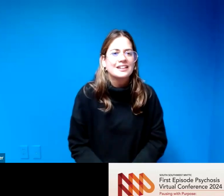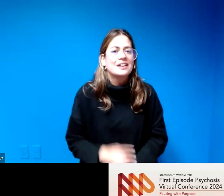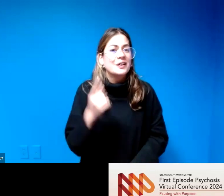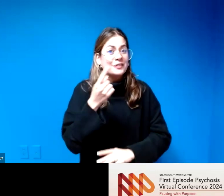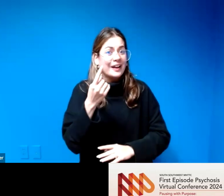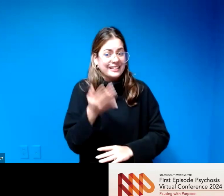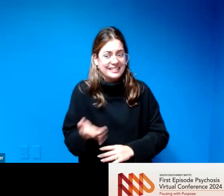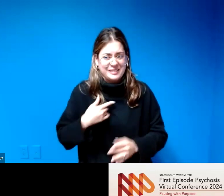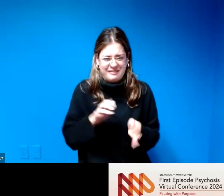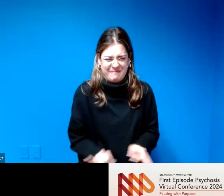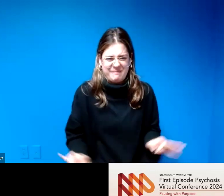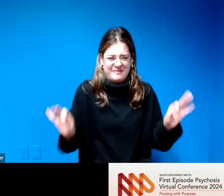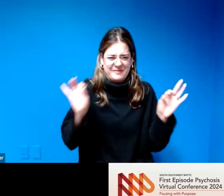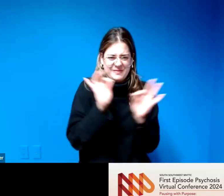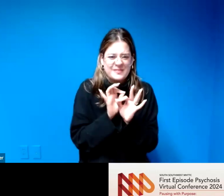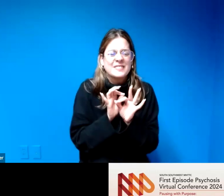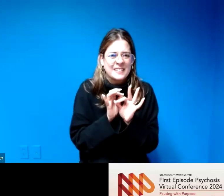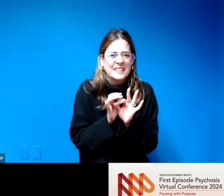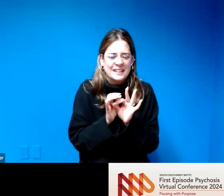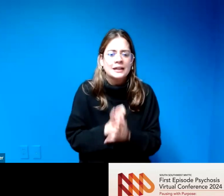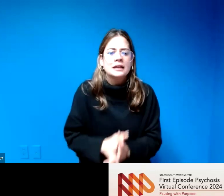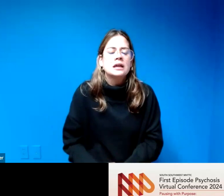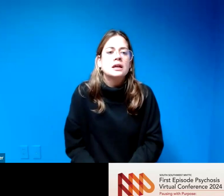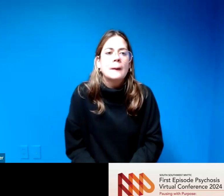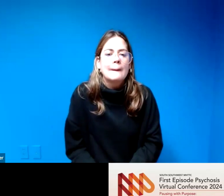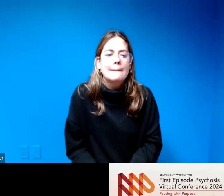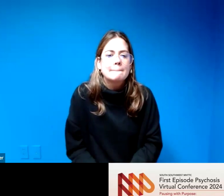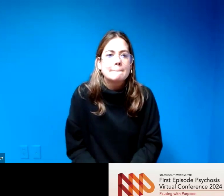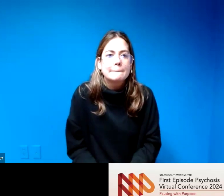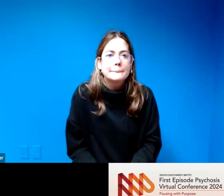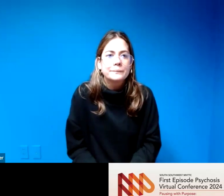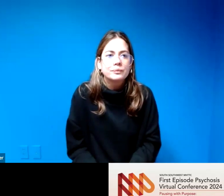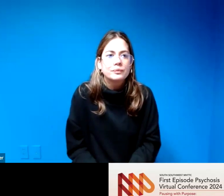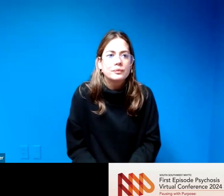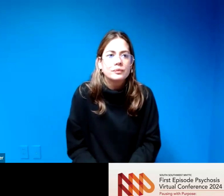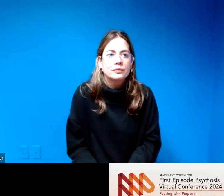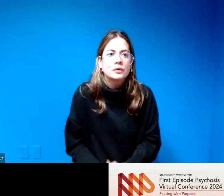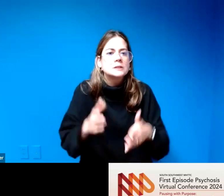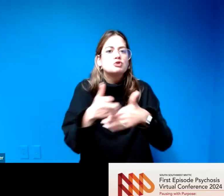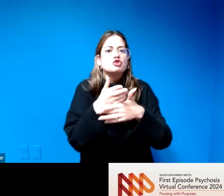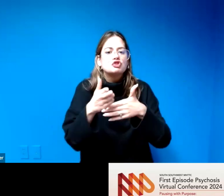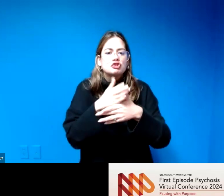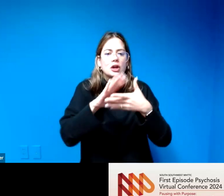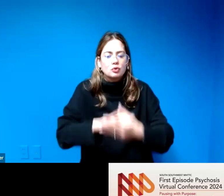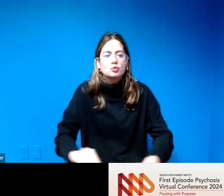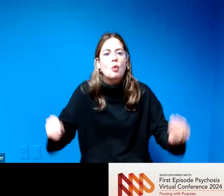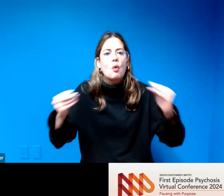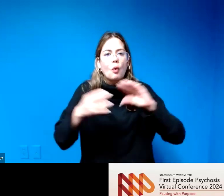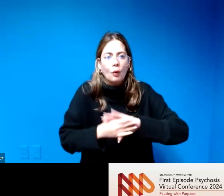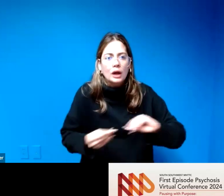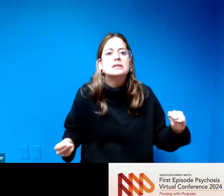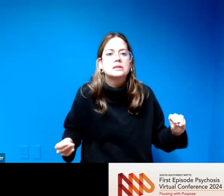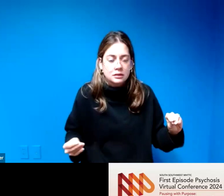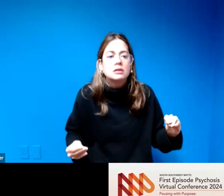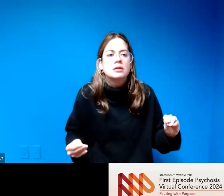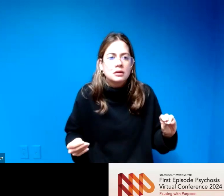important to think about is what are the spaces. So what I'm saying, it's important to share the stories, to put them out there,